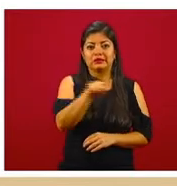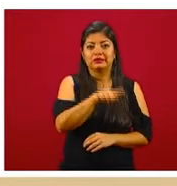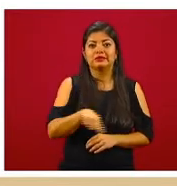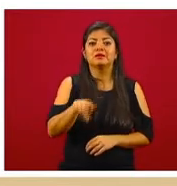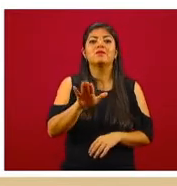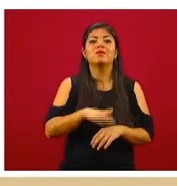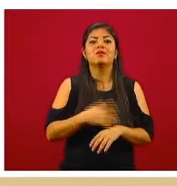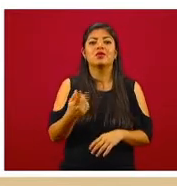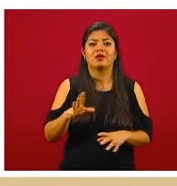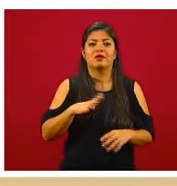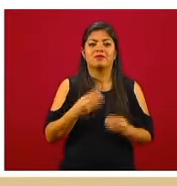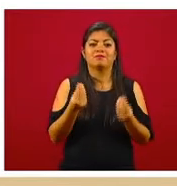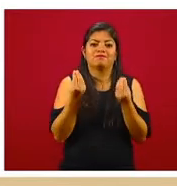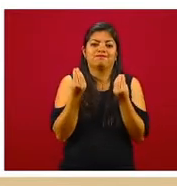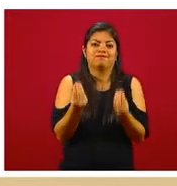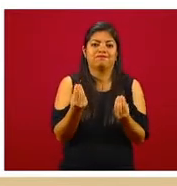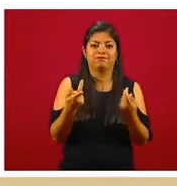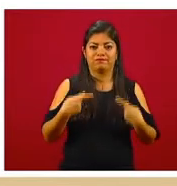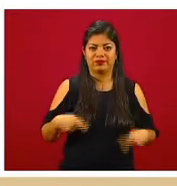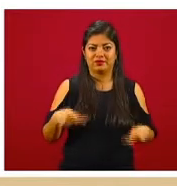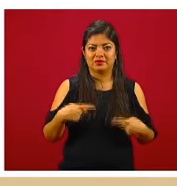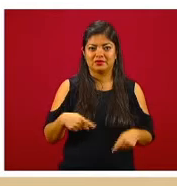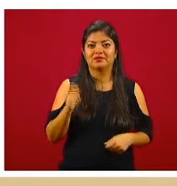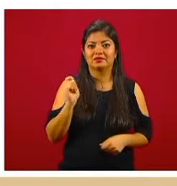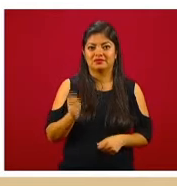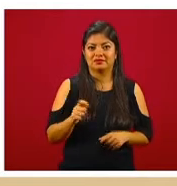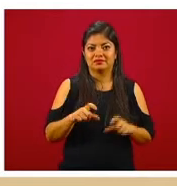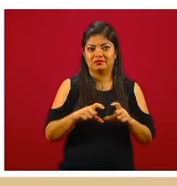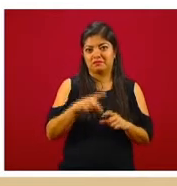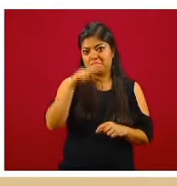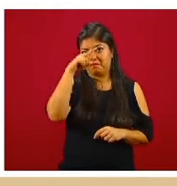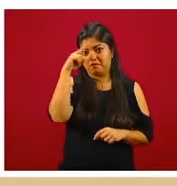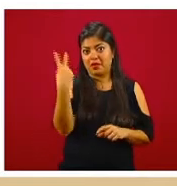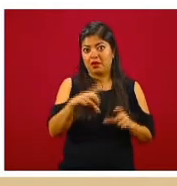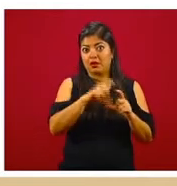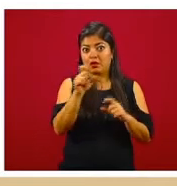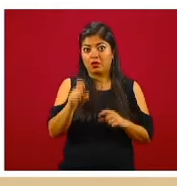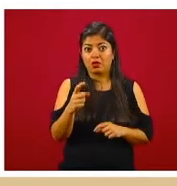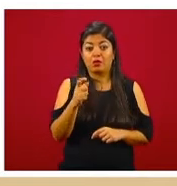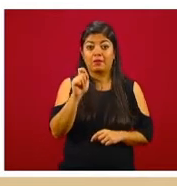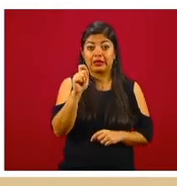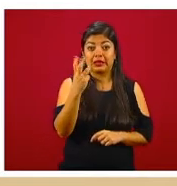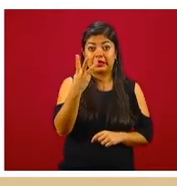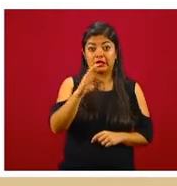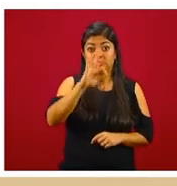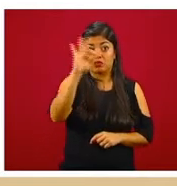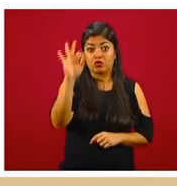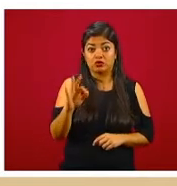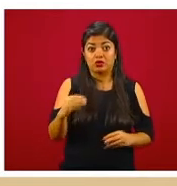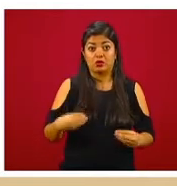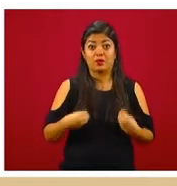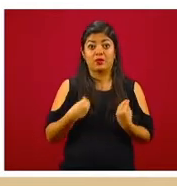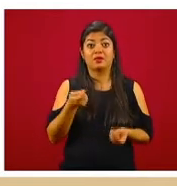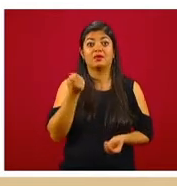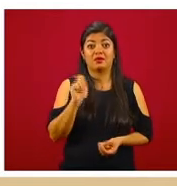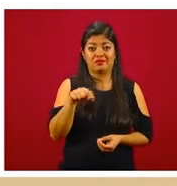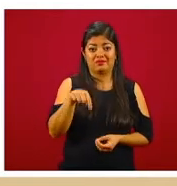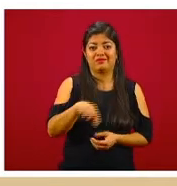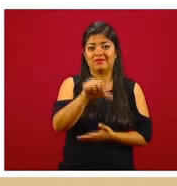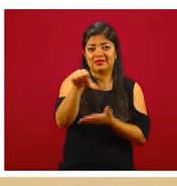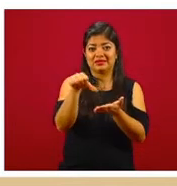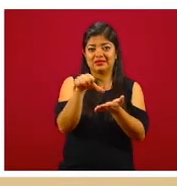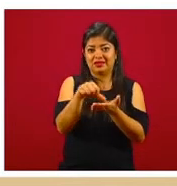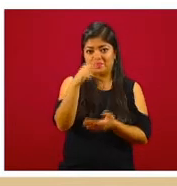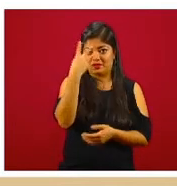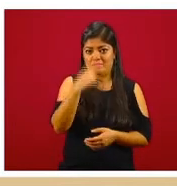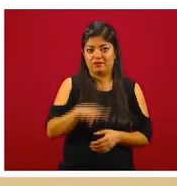poblada. of the Casi cumulative la cuarta parte cases in de the la población country. mexicana, un Of poco course, we más del have said this before, this 23%, is the most viven en el crowded Valle de México. area in